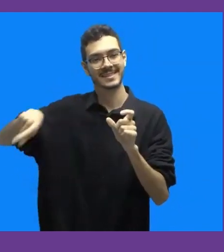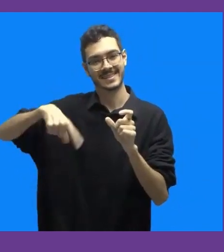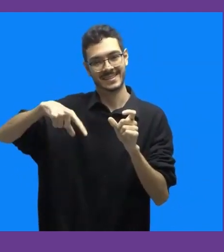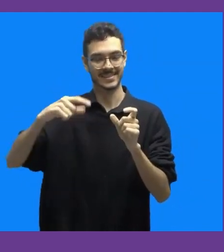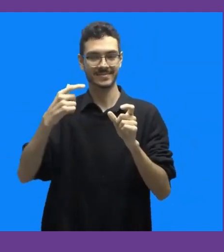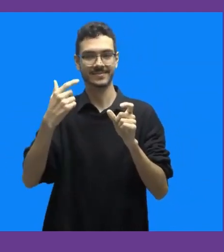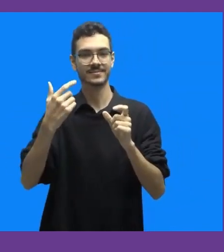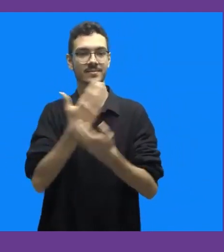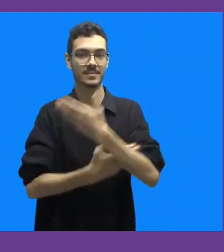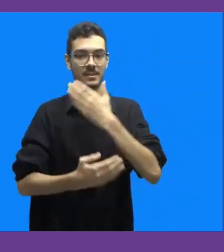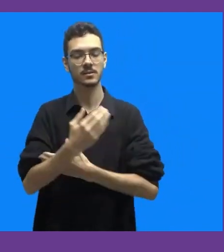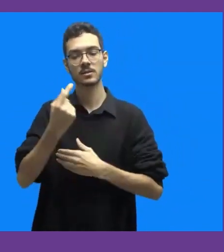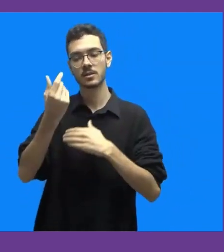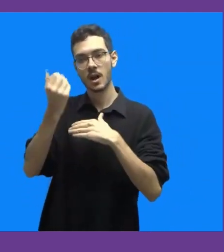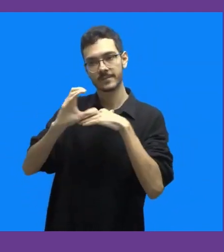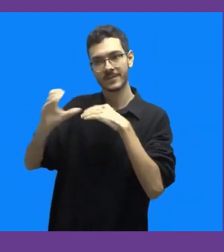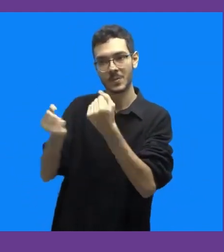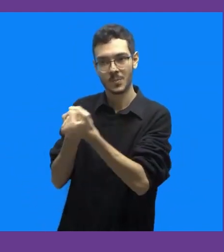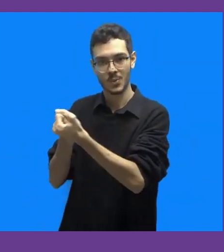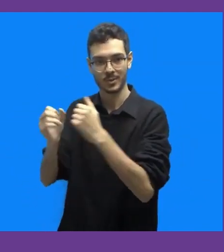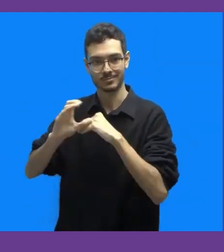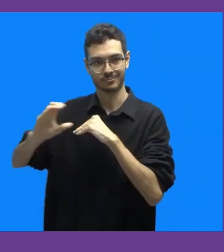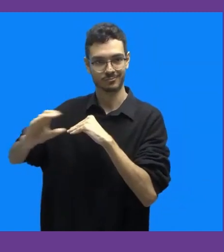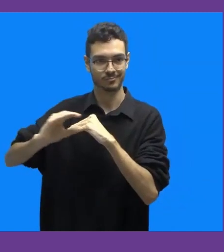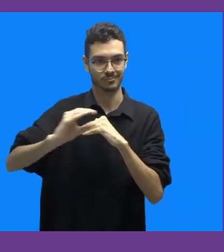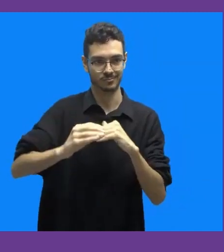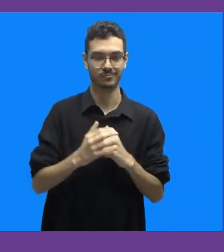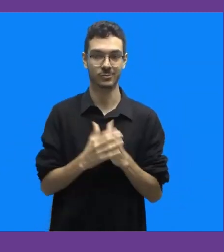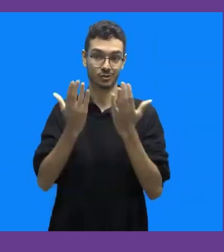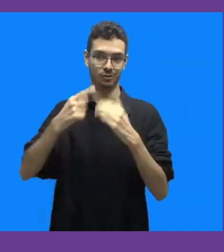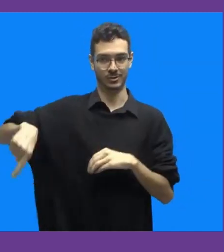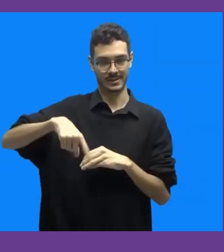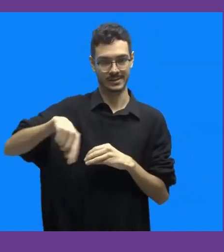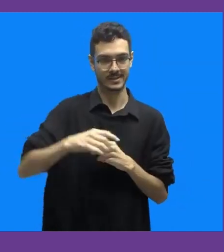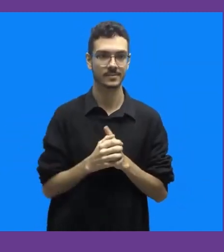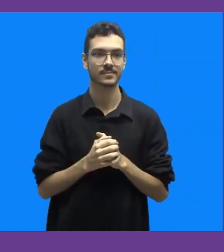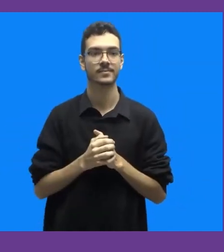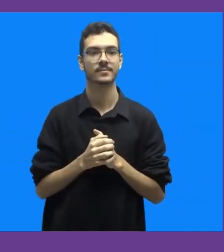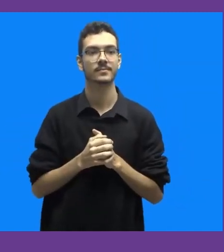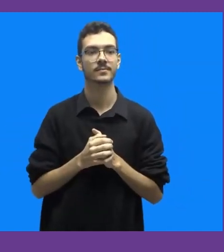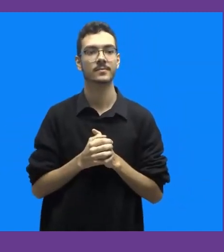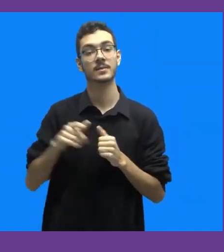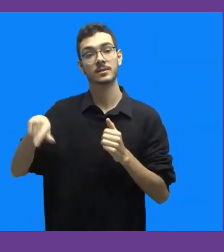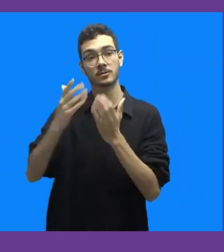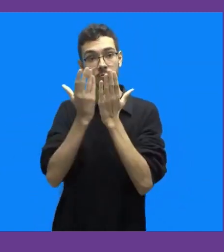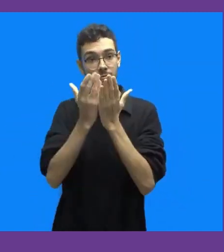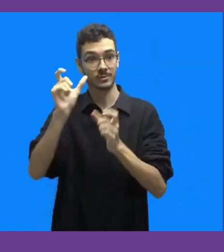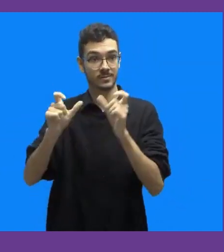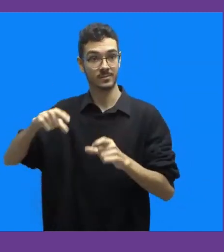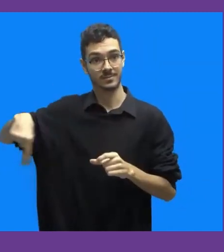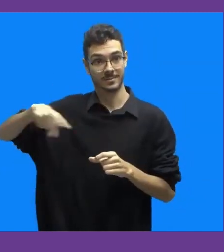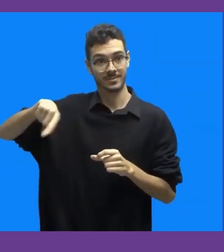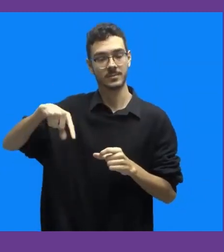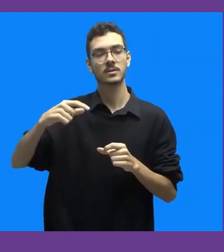with all these years of programs, of course, we are really close to the students that have the scholarships. And one of the things they say is,